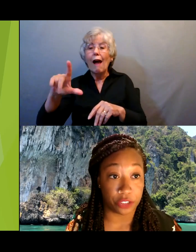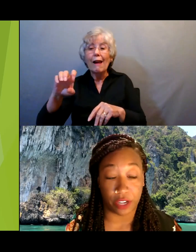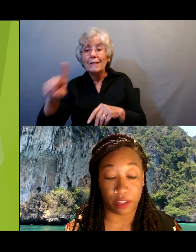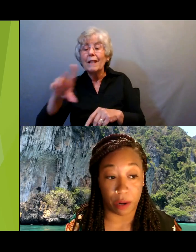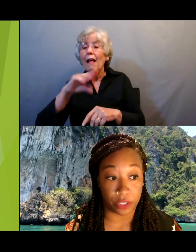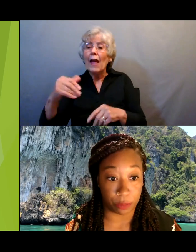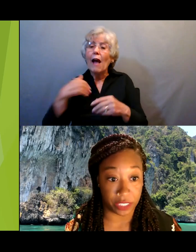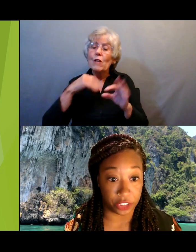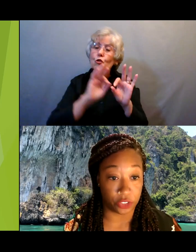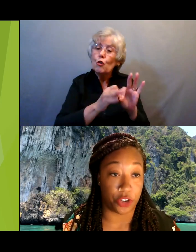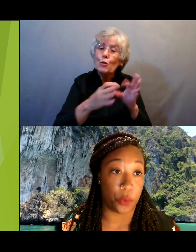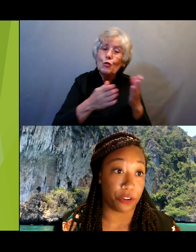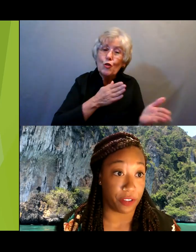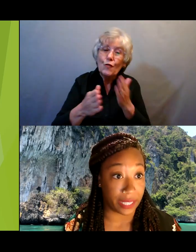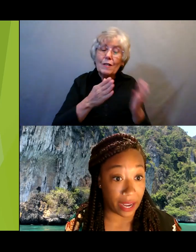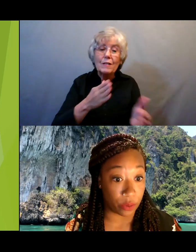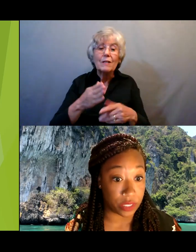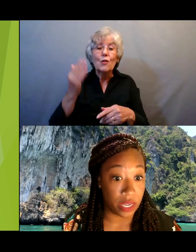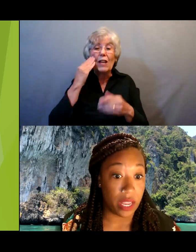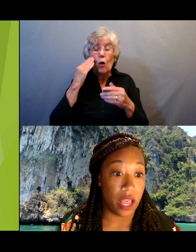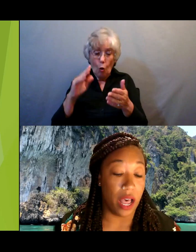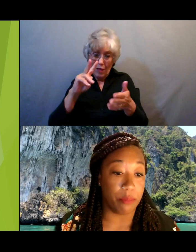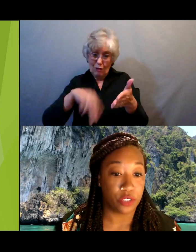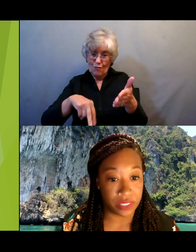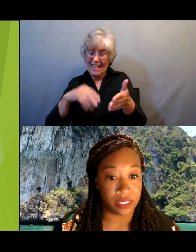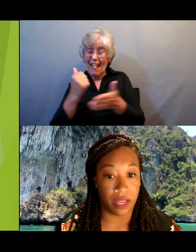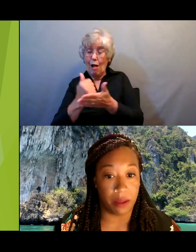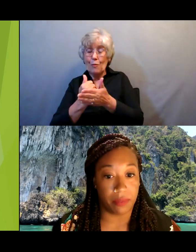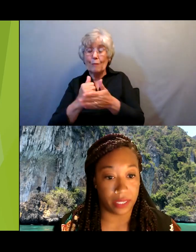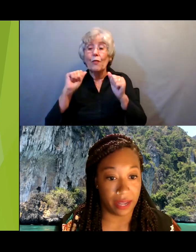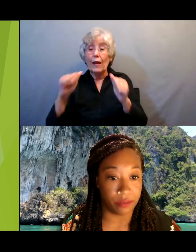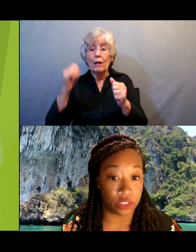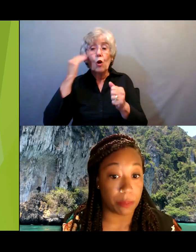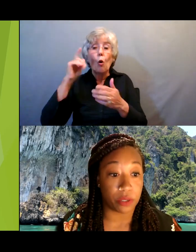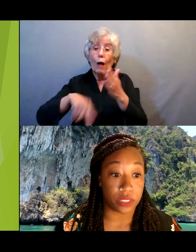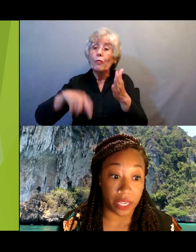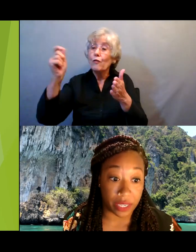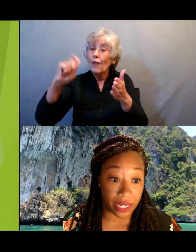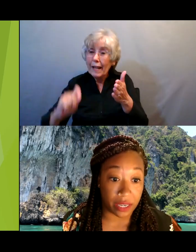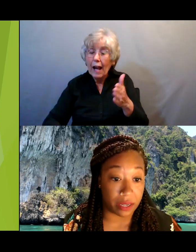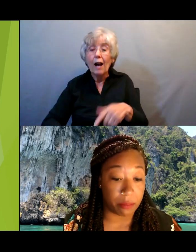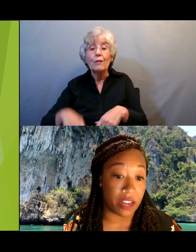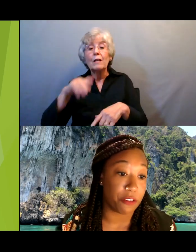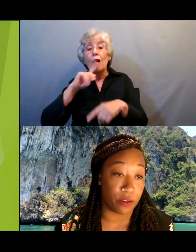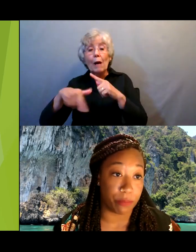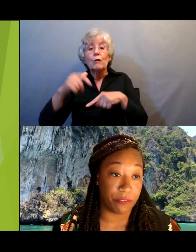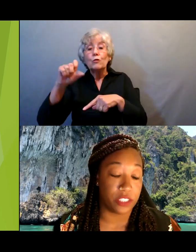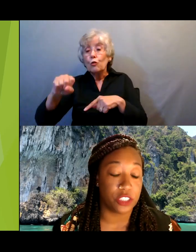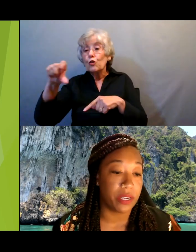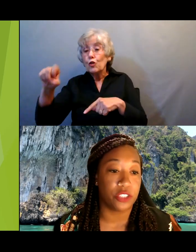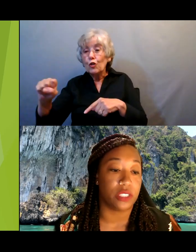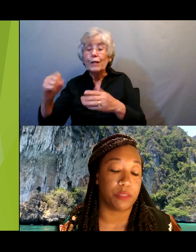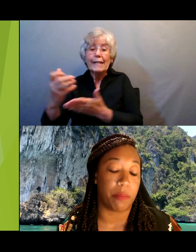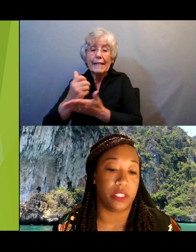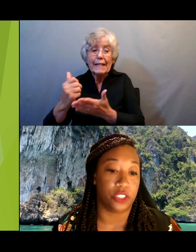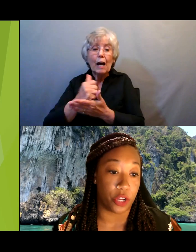interpretation, making sure they have the proper interpretation so they know what they're filling out, services like that. So supplemental security income and other federal benefits, just